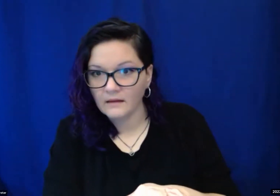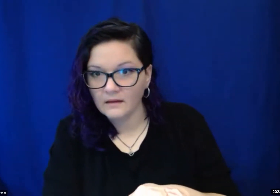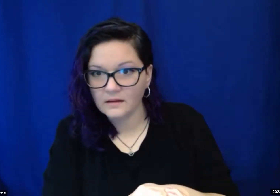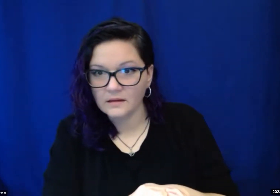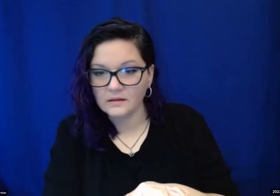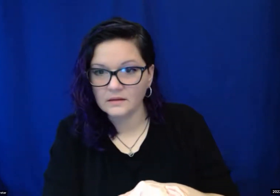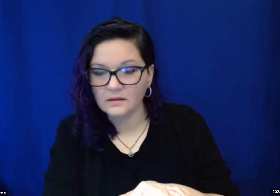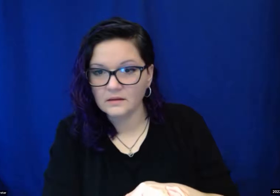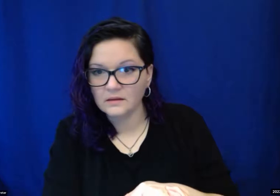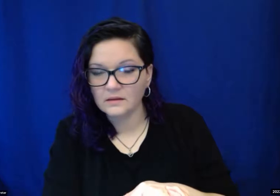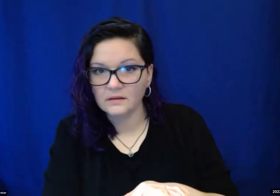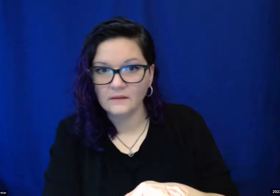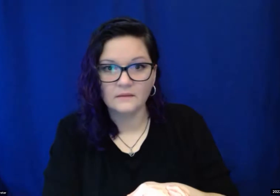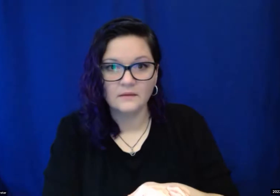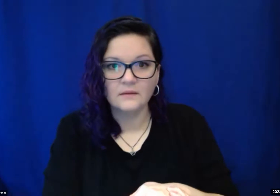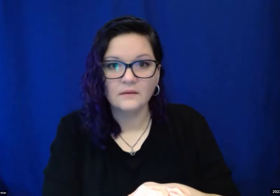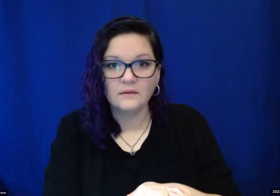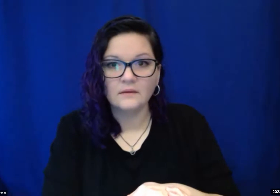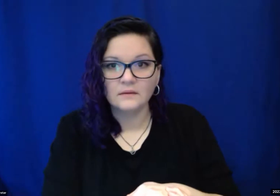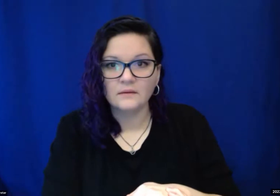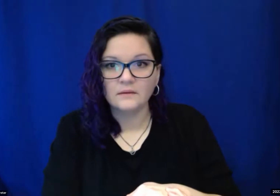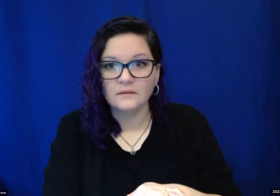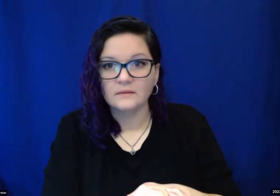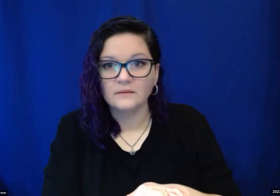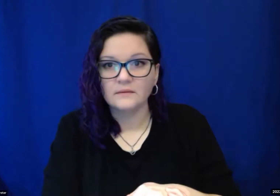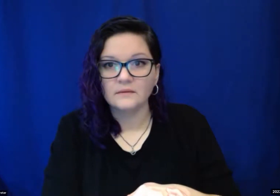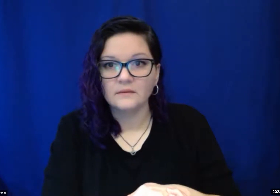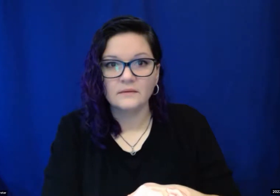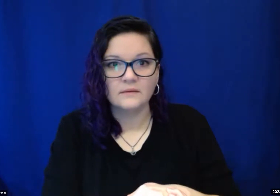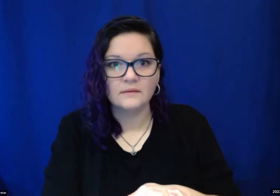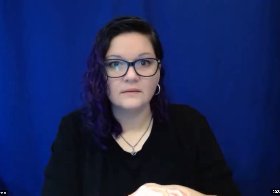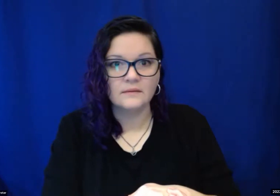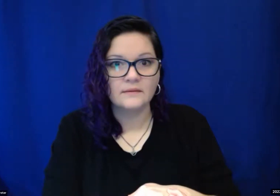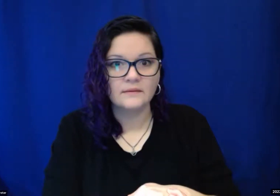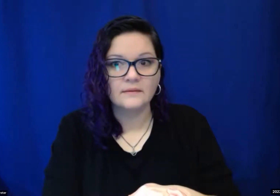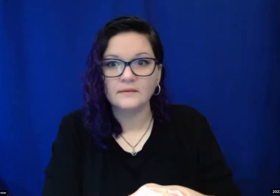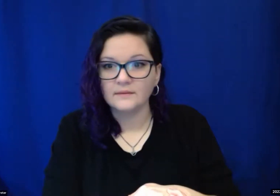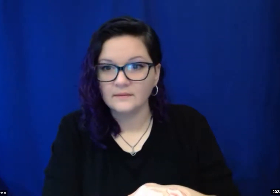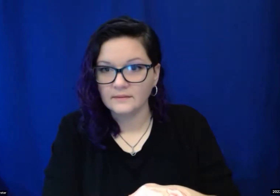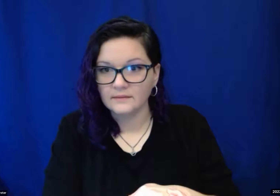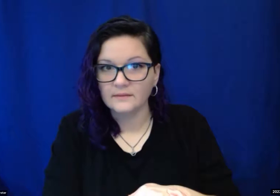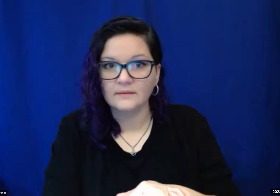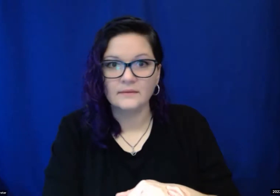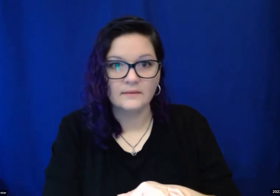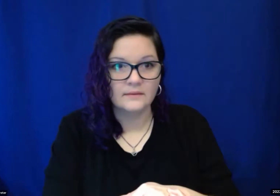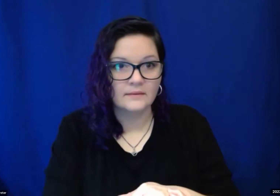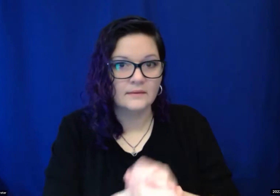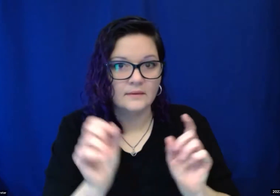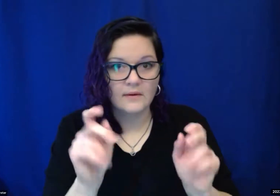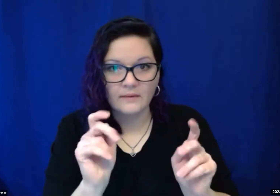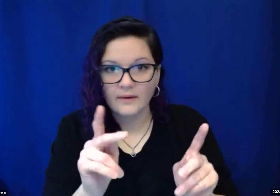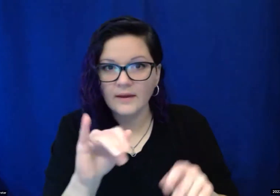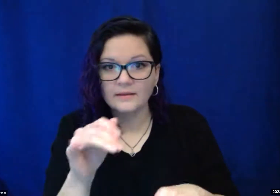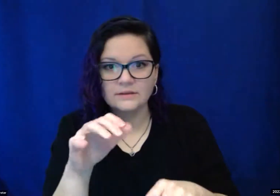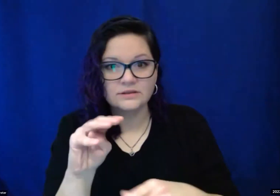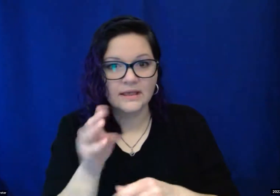Share. Oops, sorry. Okay, yes, Kim's the main speaker. Yeah, I should be